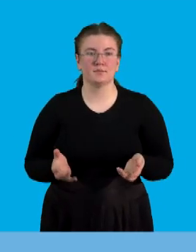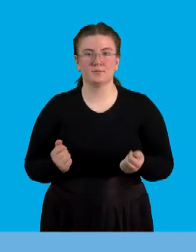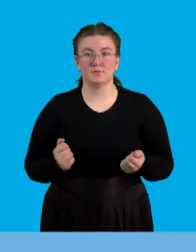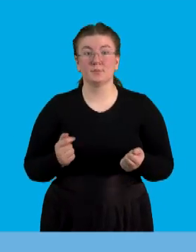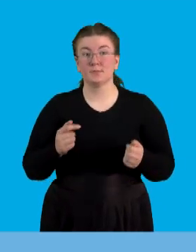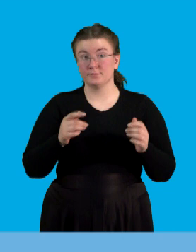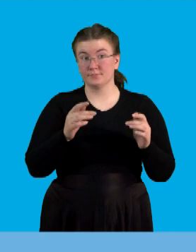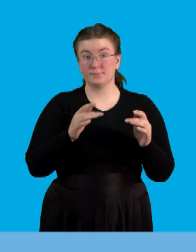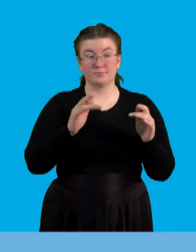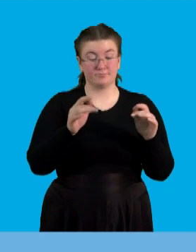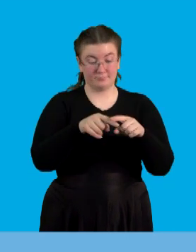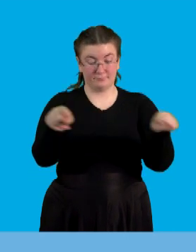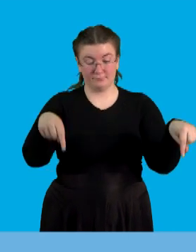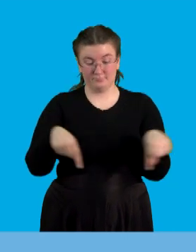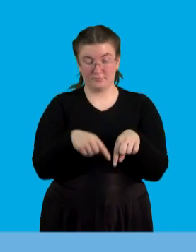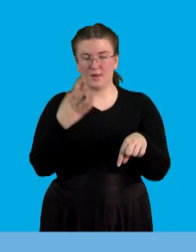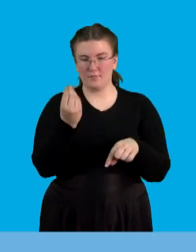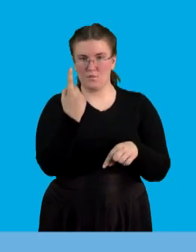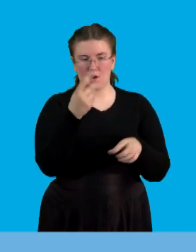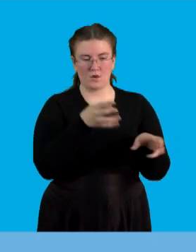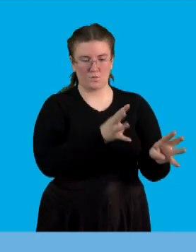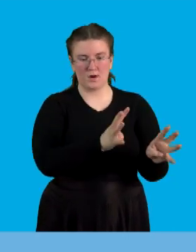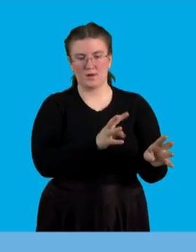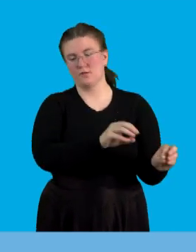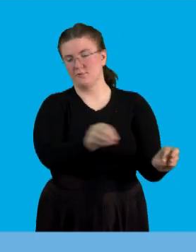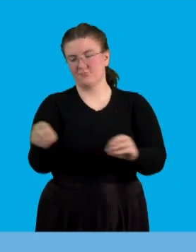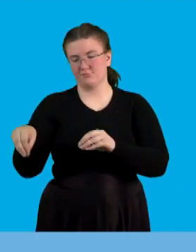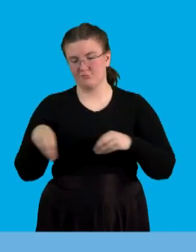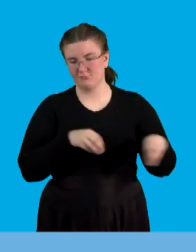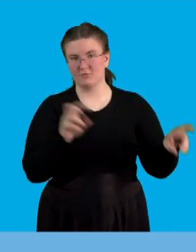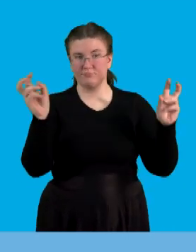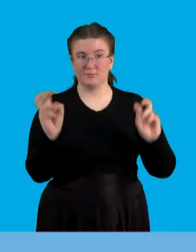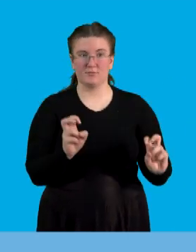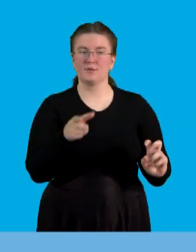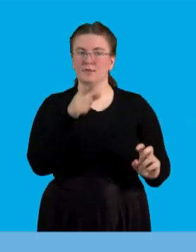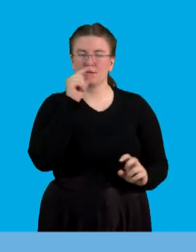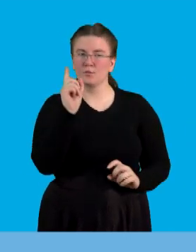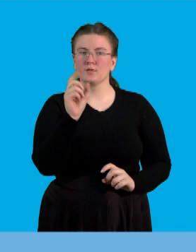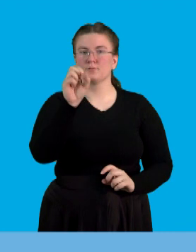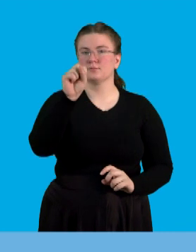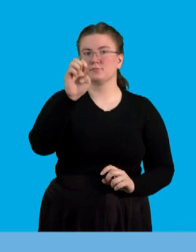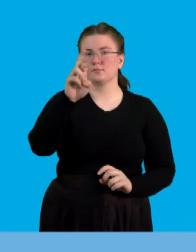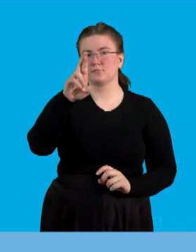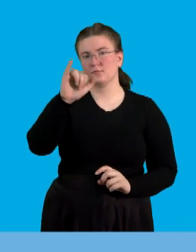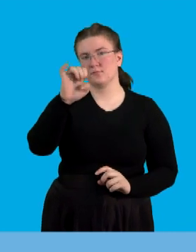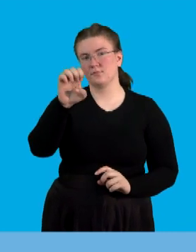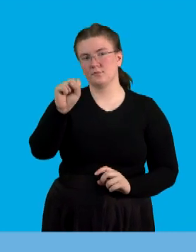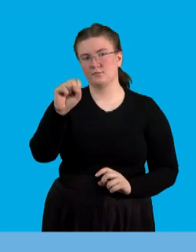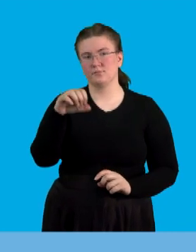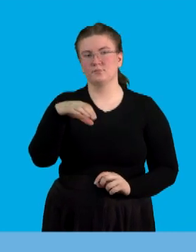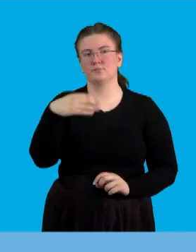circuit in which there is only one path for the current to follow is called a series circuit.